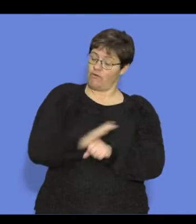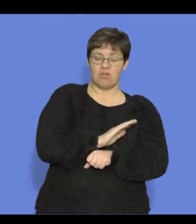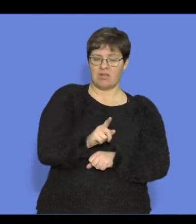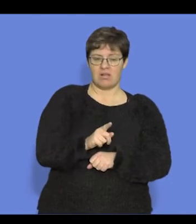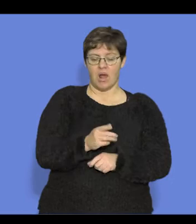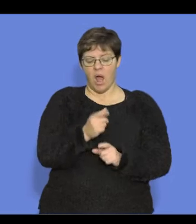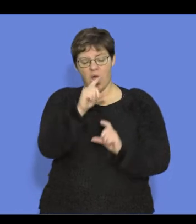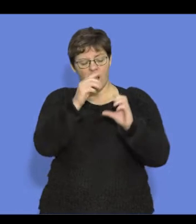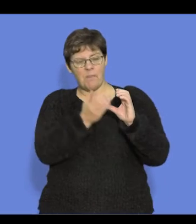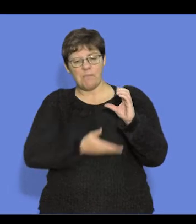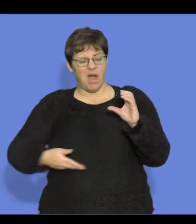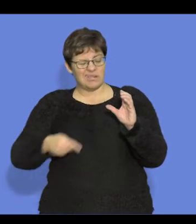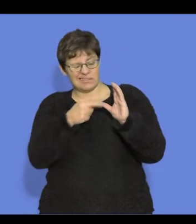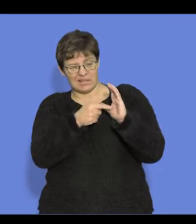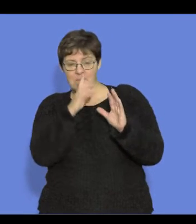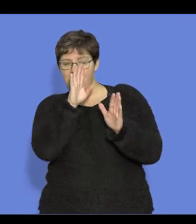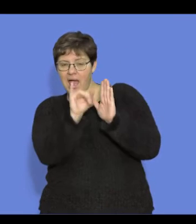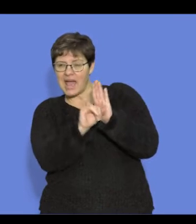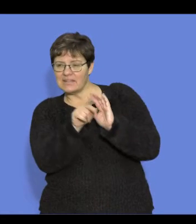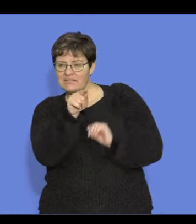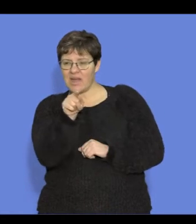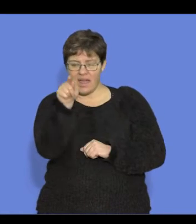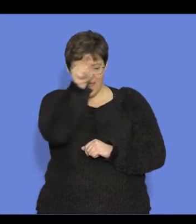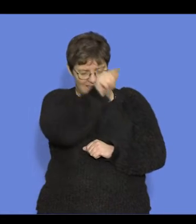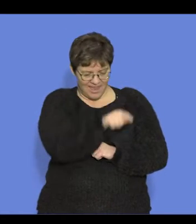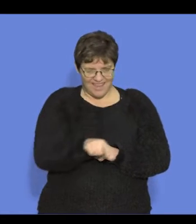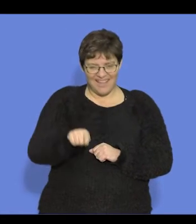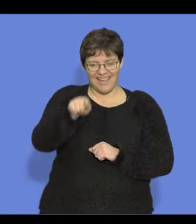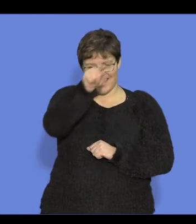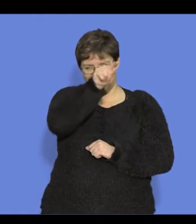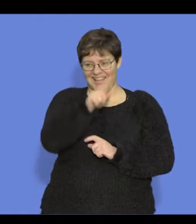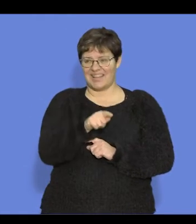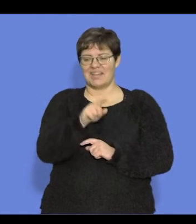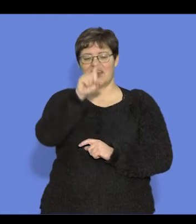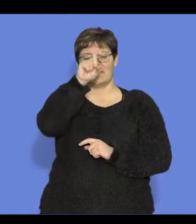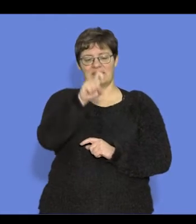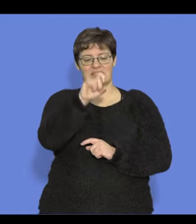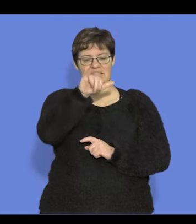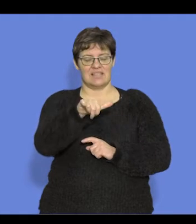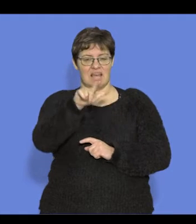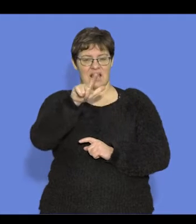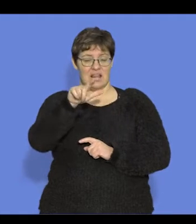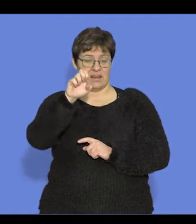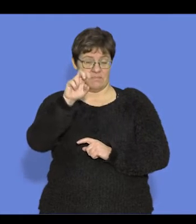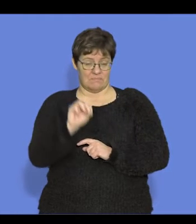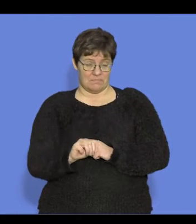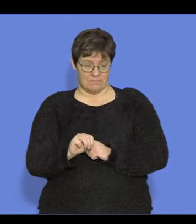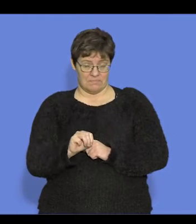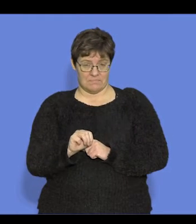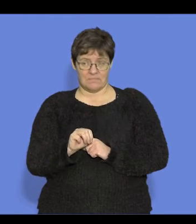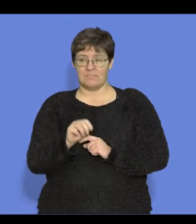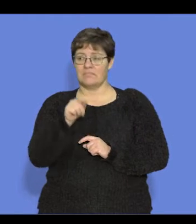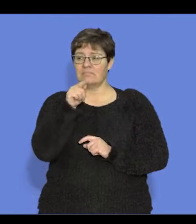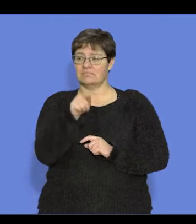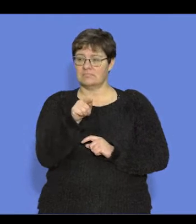able to identify this is the xylem, that is